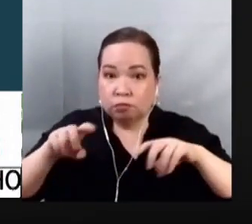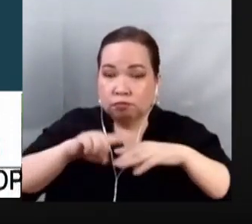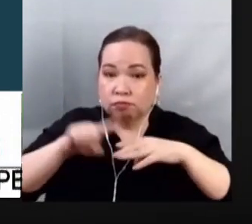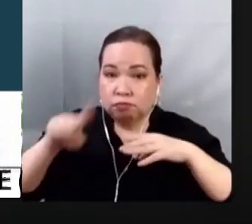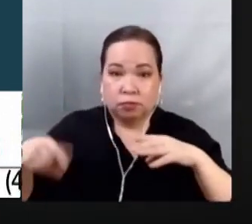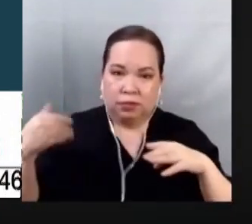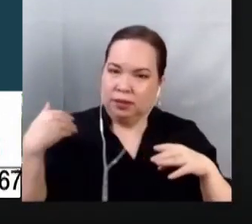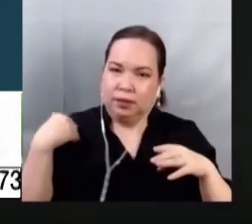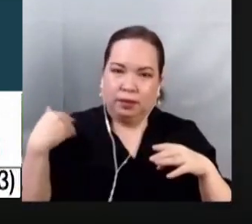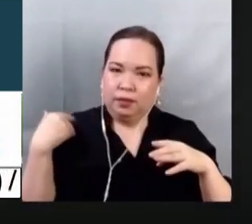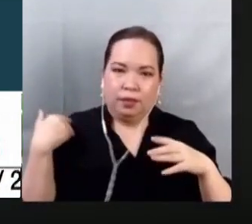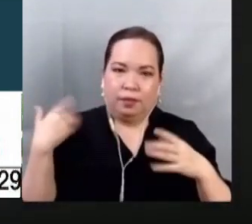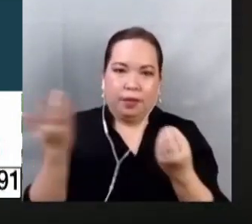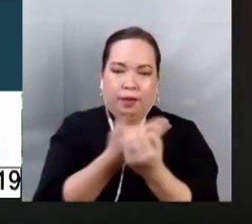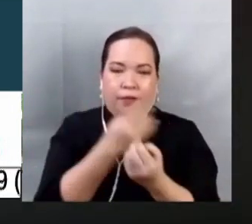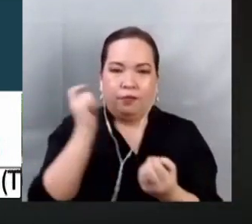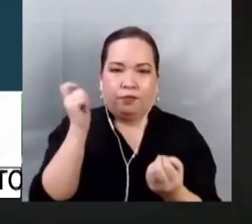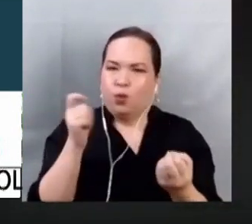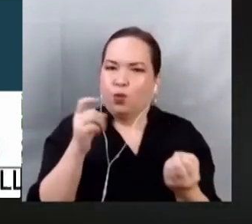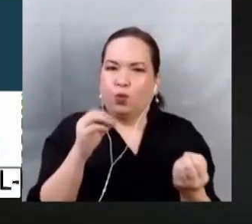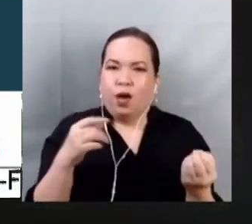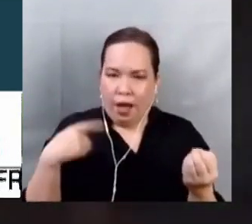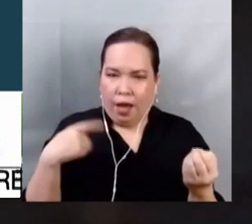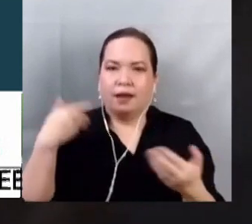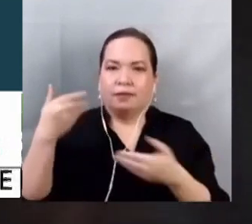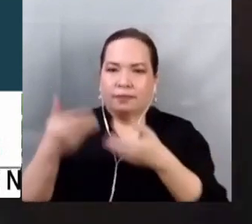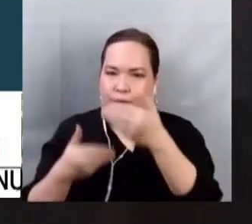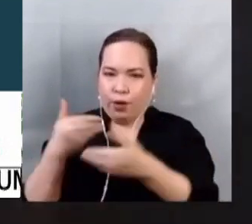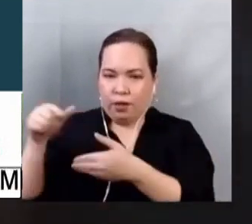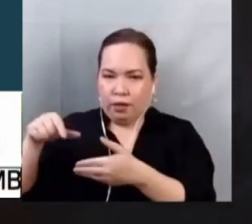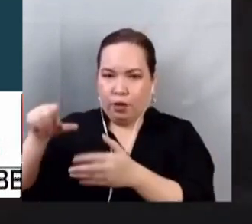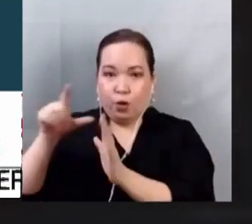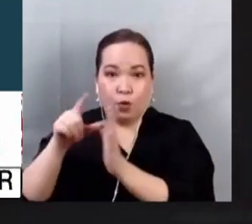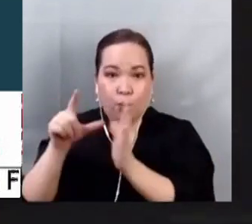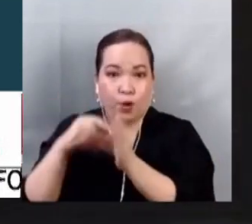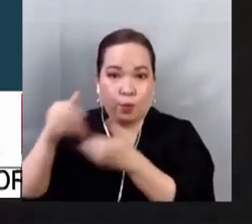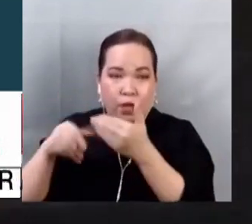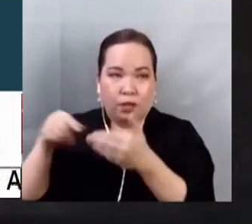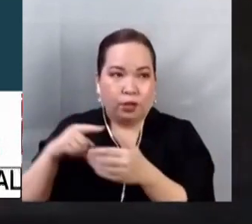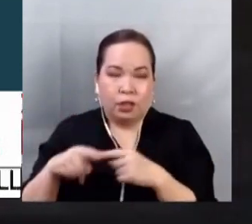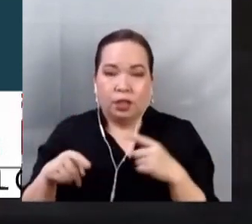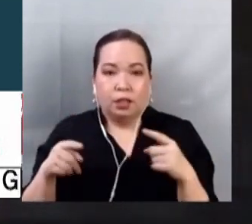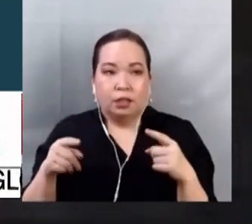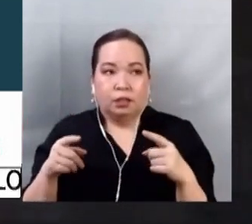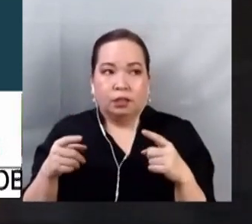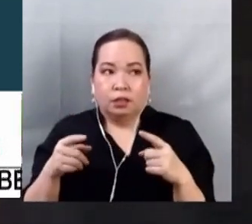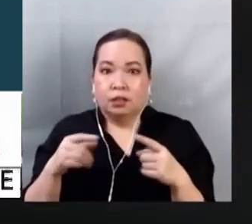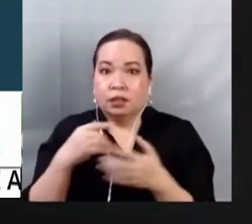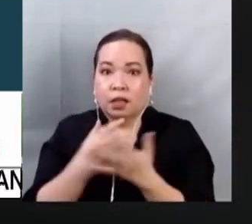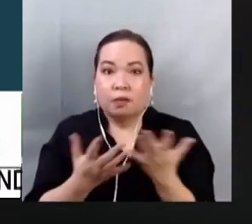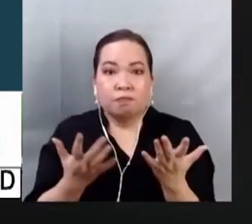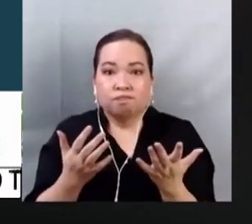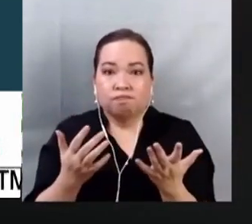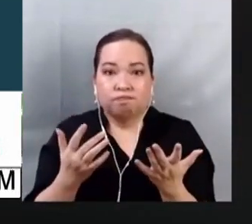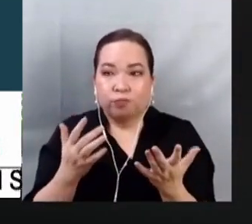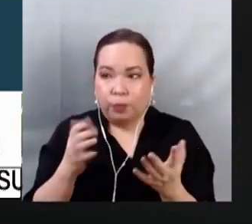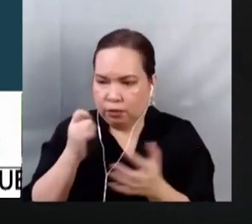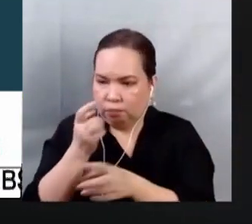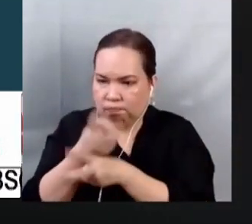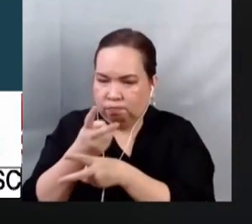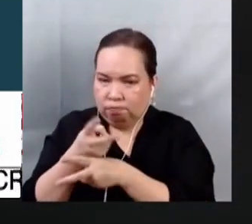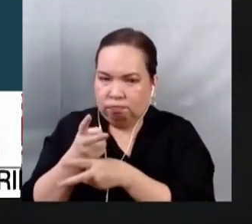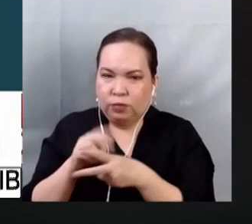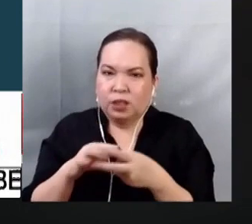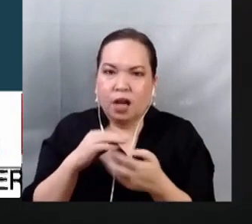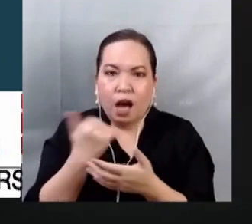due process at ayaw natin i-shortcut yan dahil baka eventually, kagaya ng ibang mga few cases, nababaligtad because of this technicality.